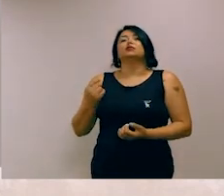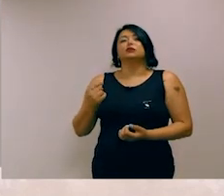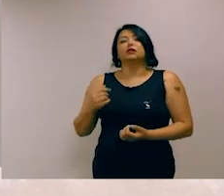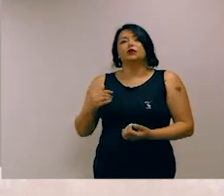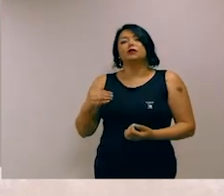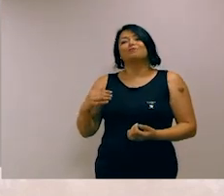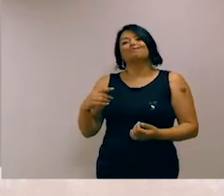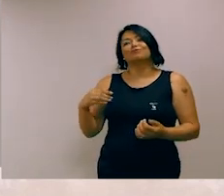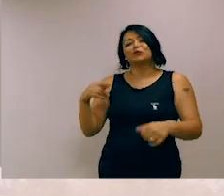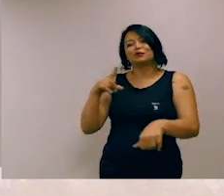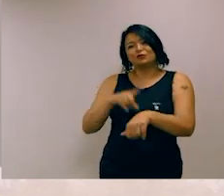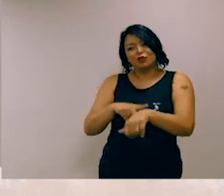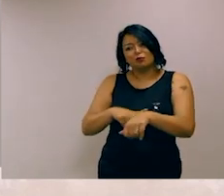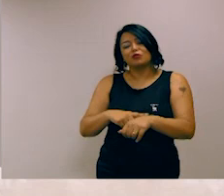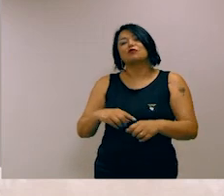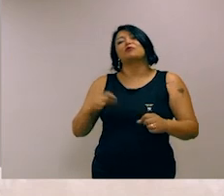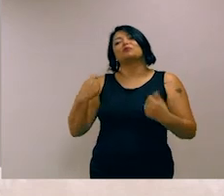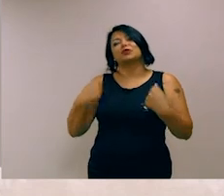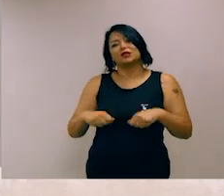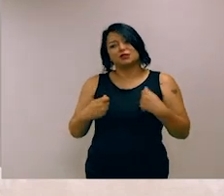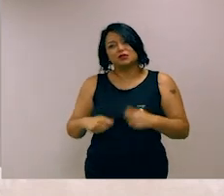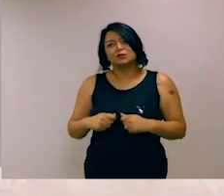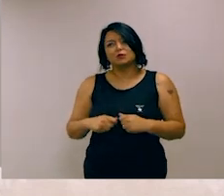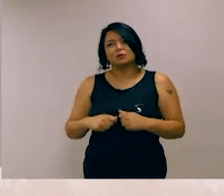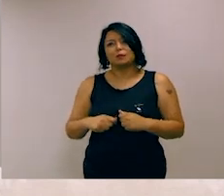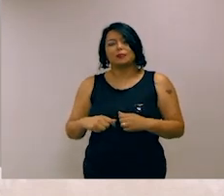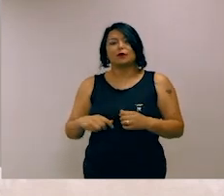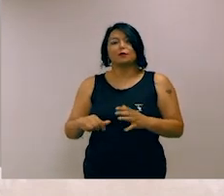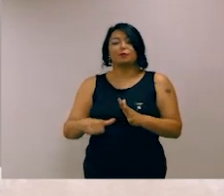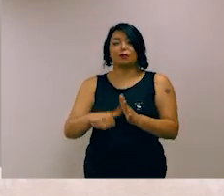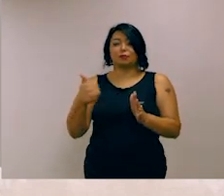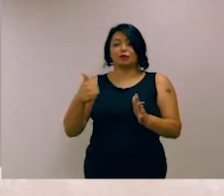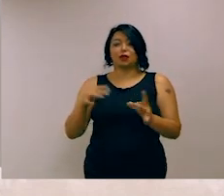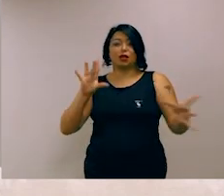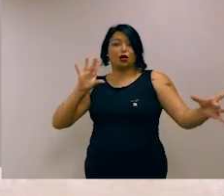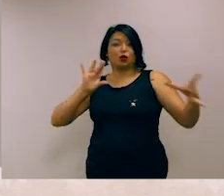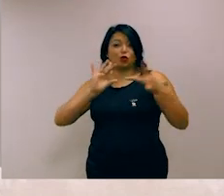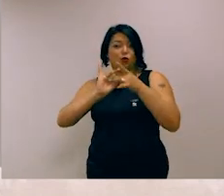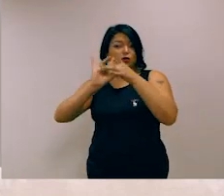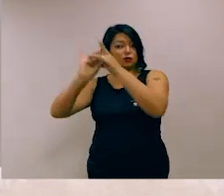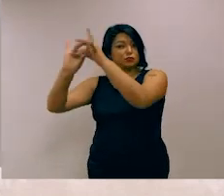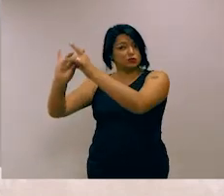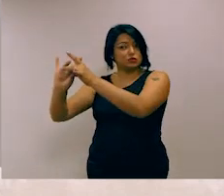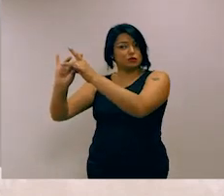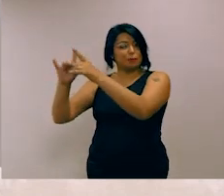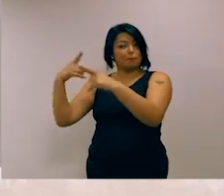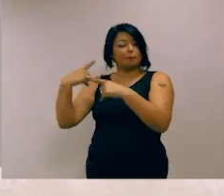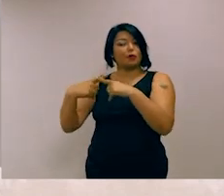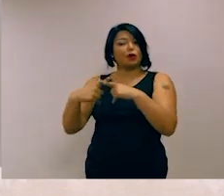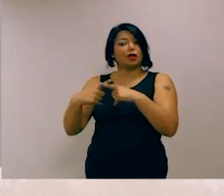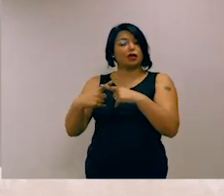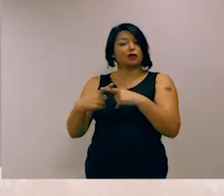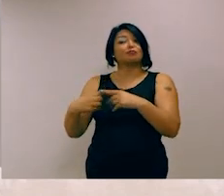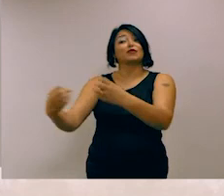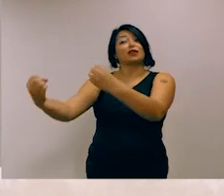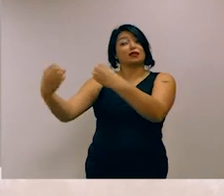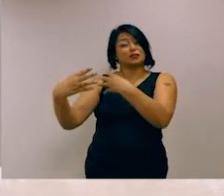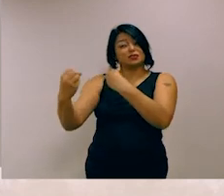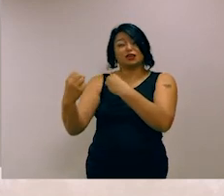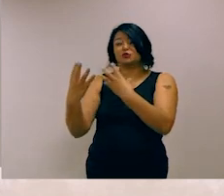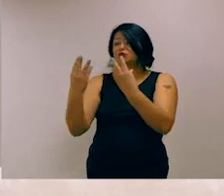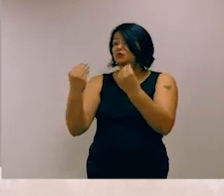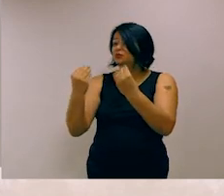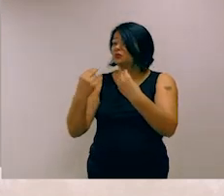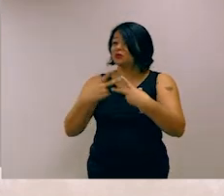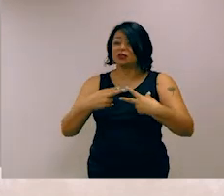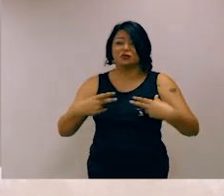we have to try to find them in the time that we still have. And so I'm going to contextualize the situation for you. And